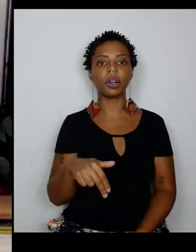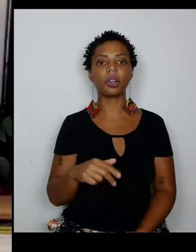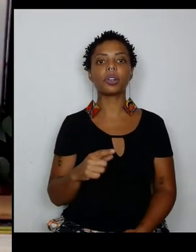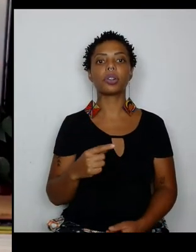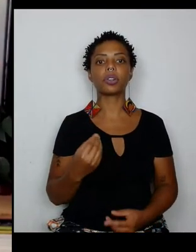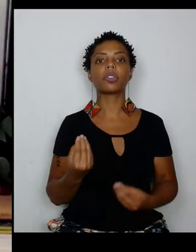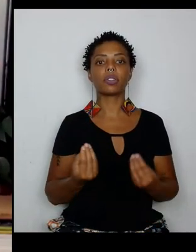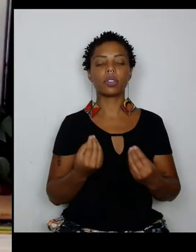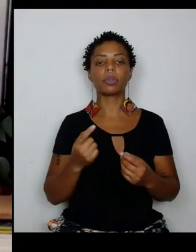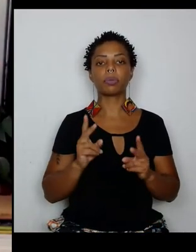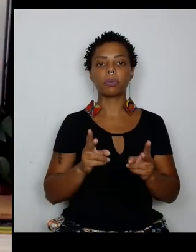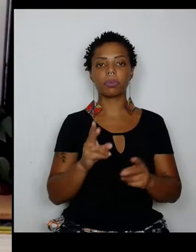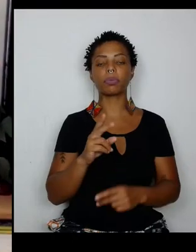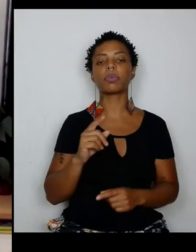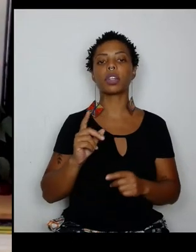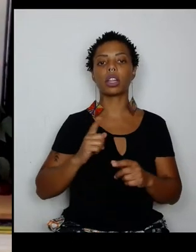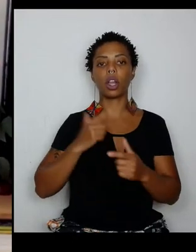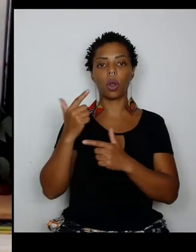united states